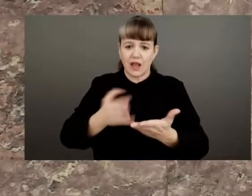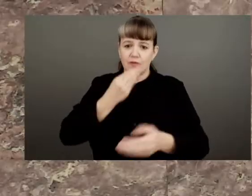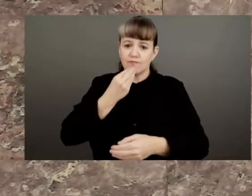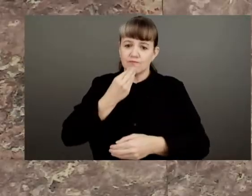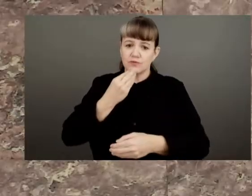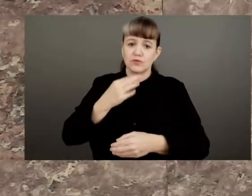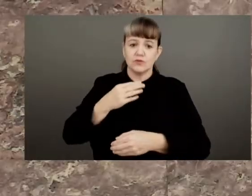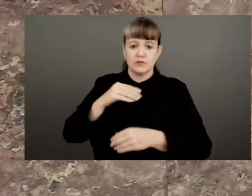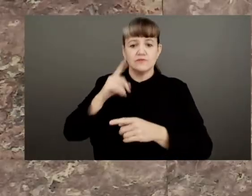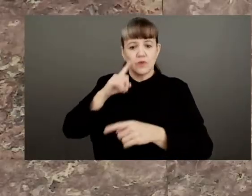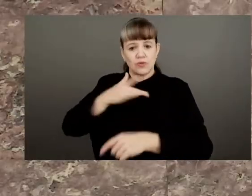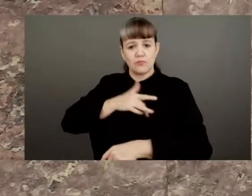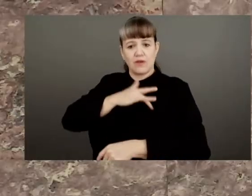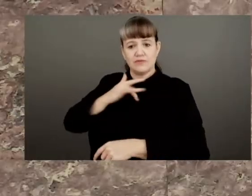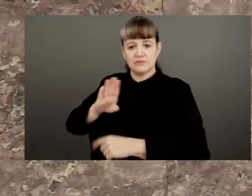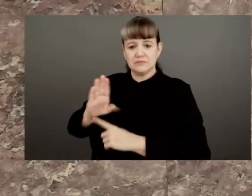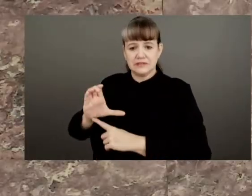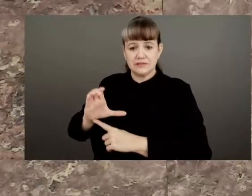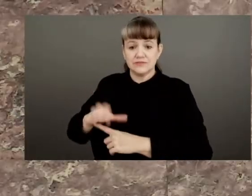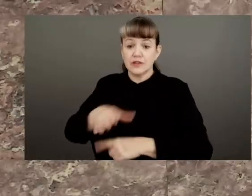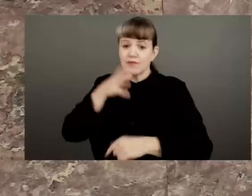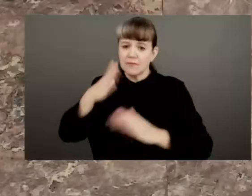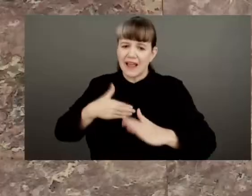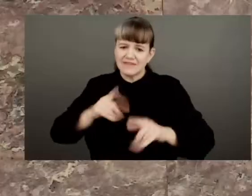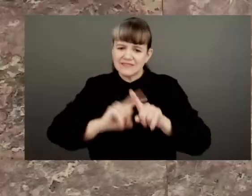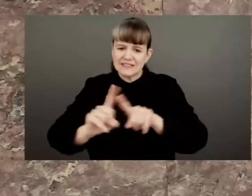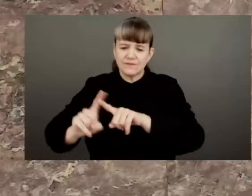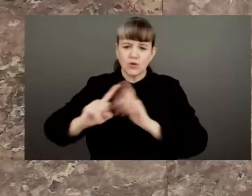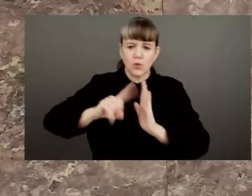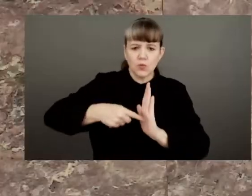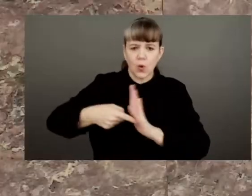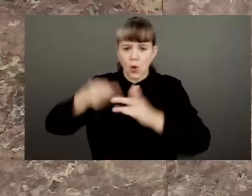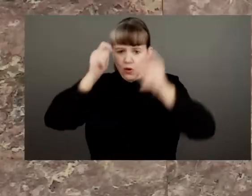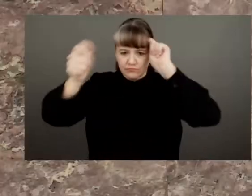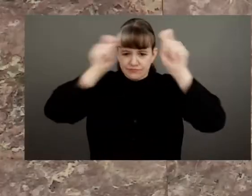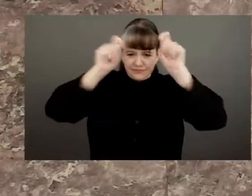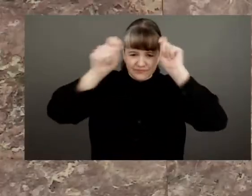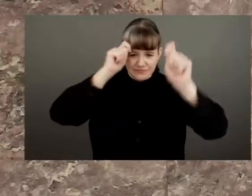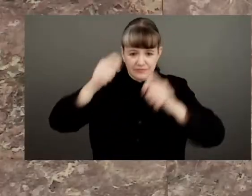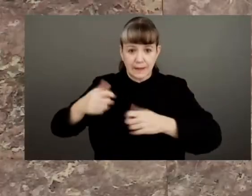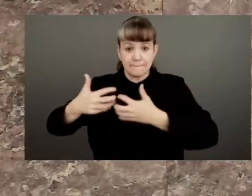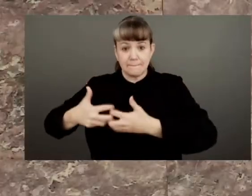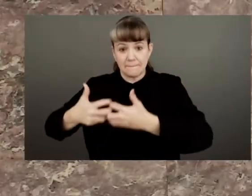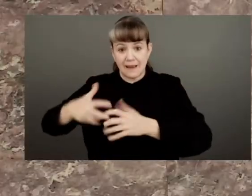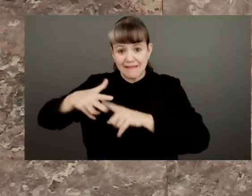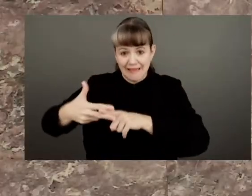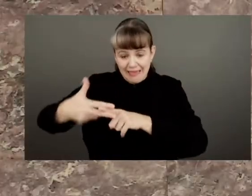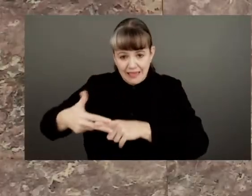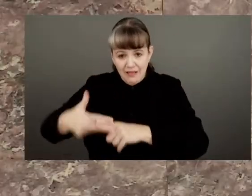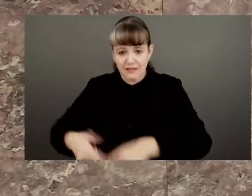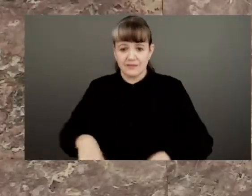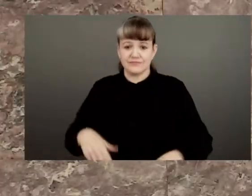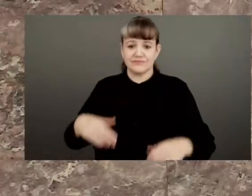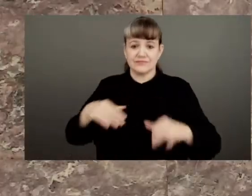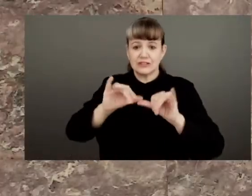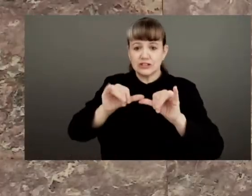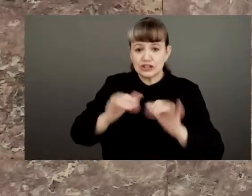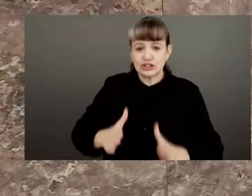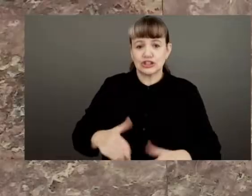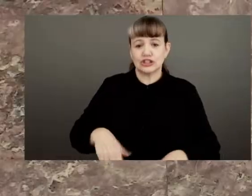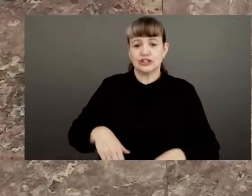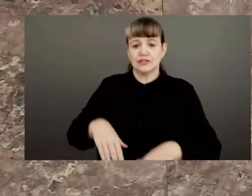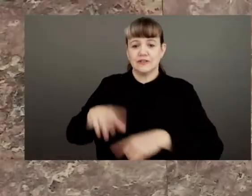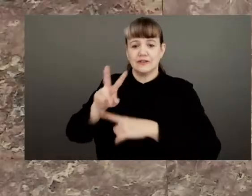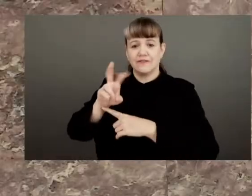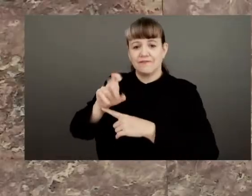be mechanics, veterinarians, engineers, environmentalists, salesmen, bookkeepers, and architects.